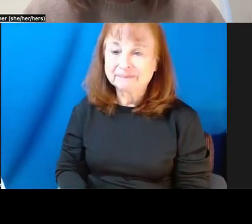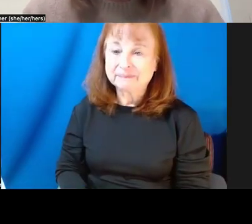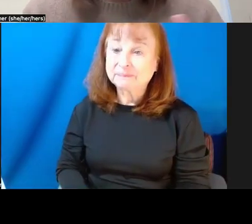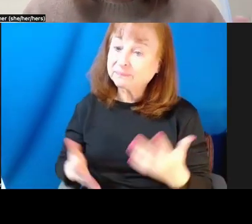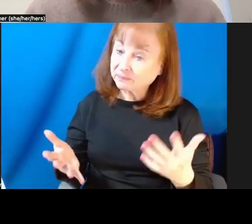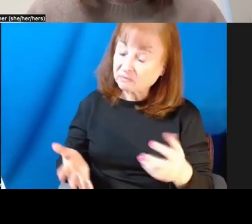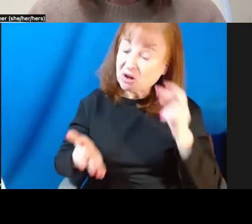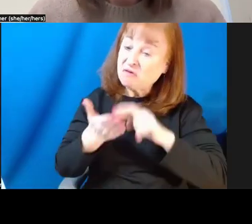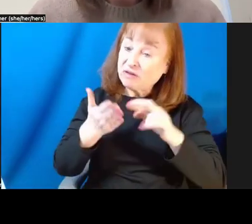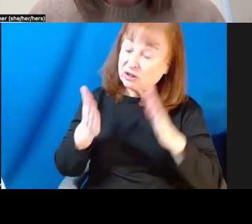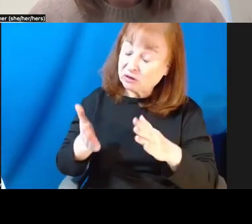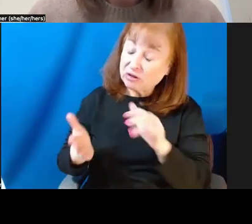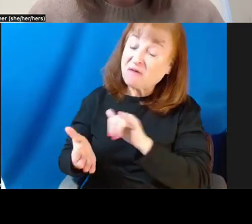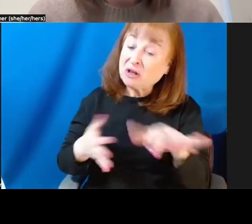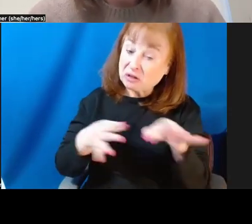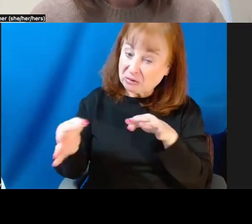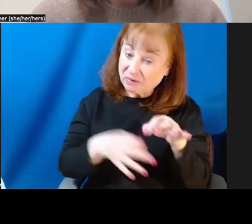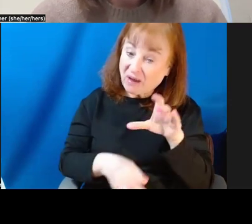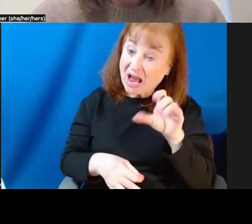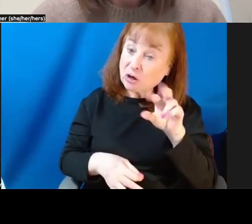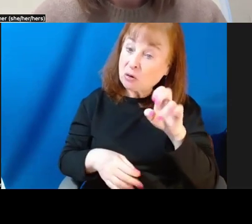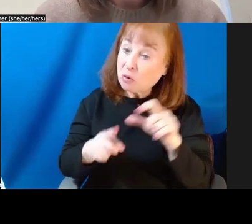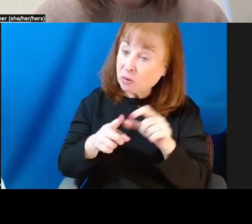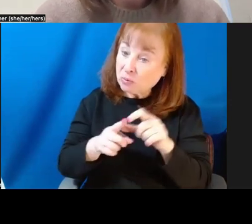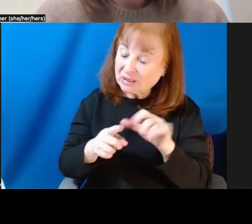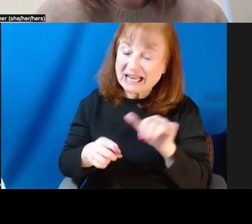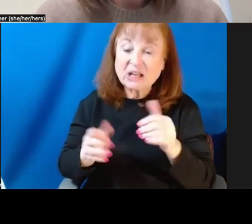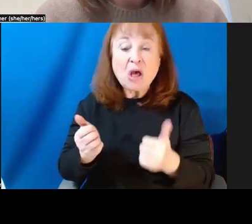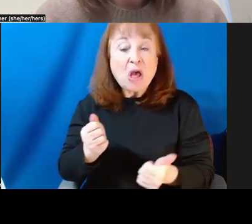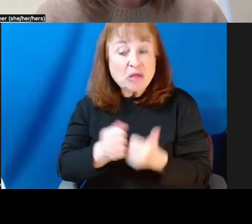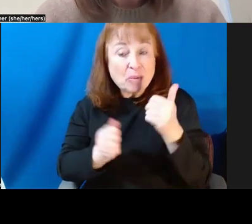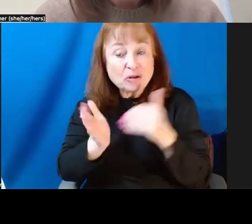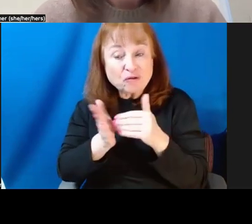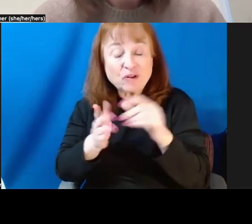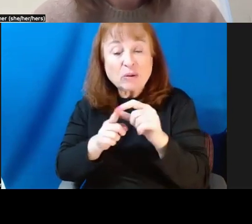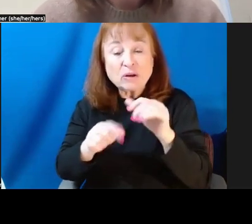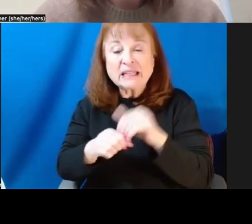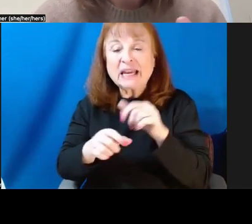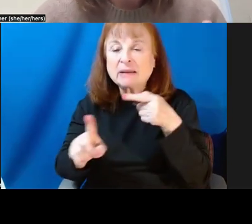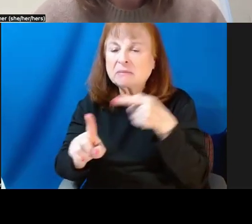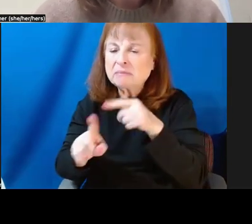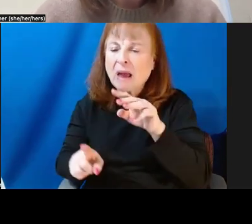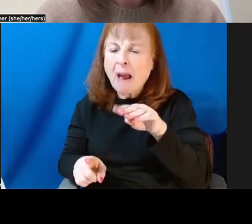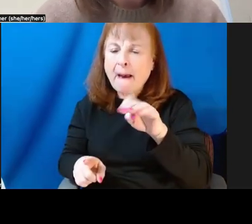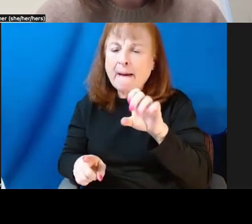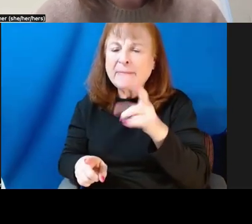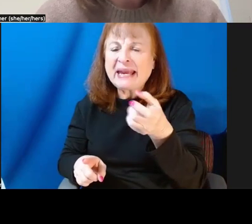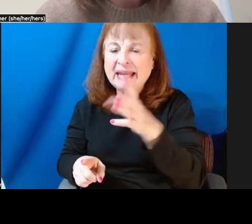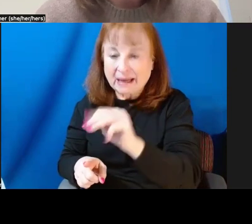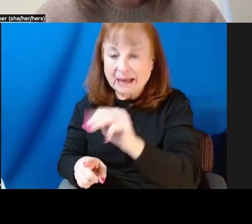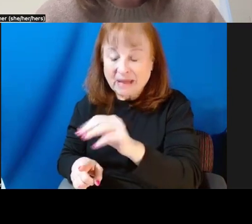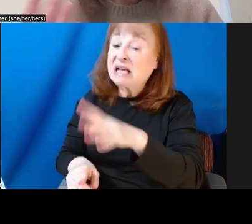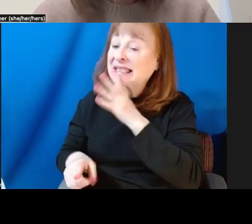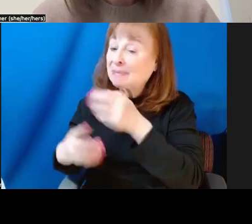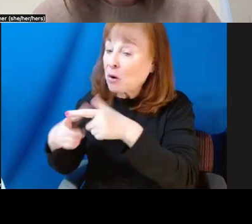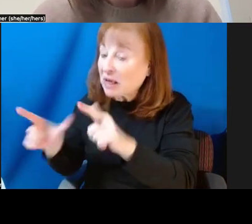So researchers have also defined core words as the most frequent words in a particular medium, so in spoken language